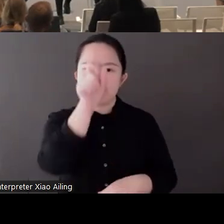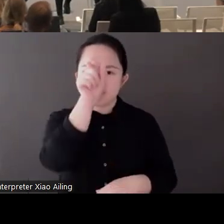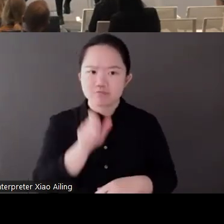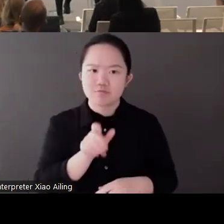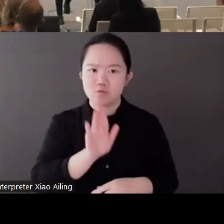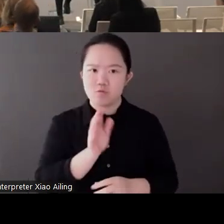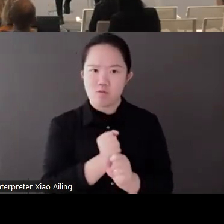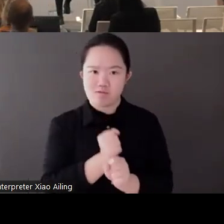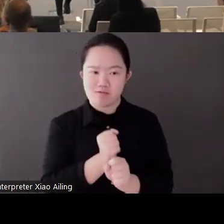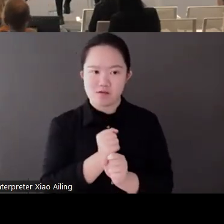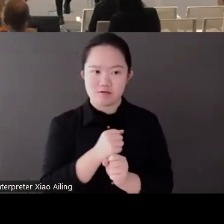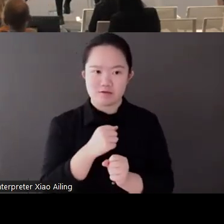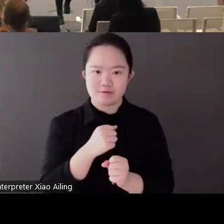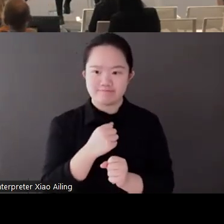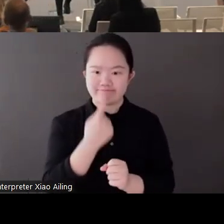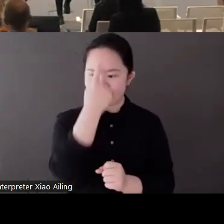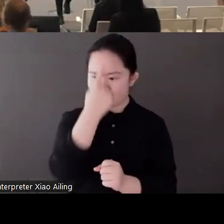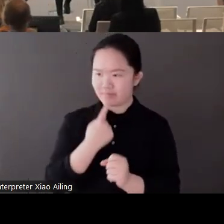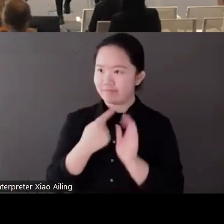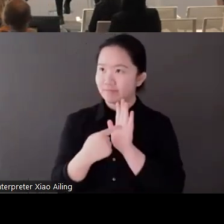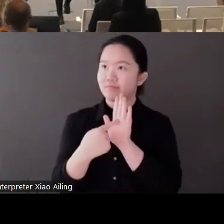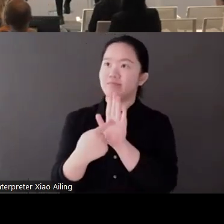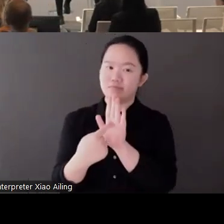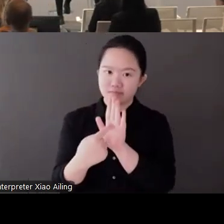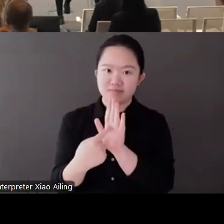actually is because